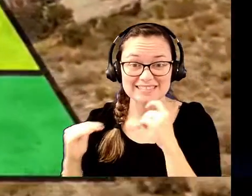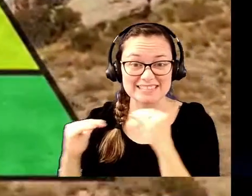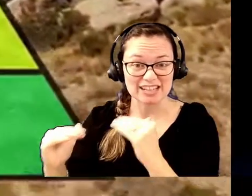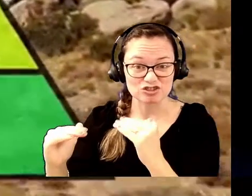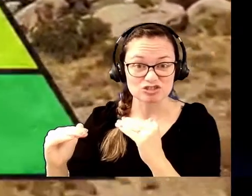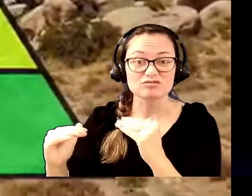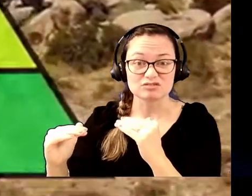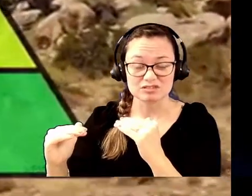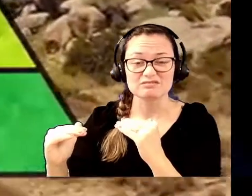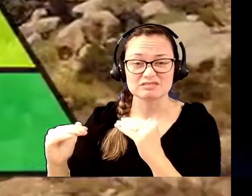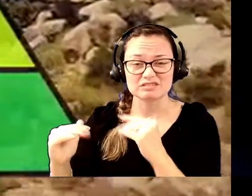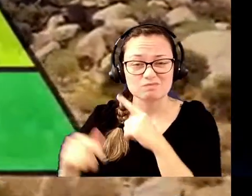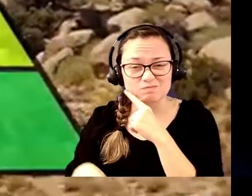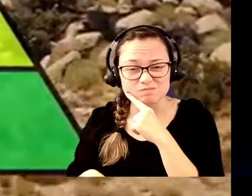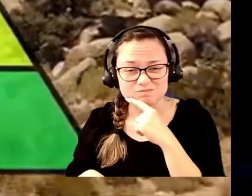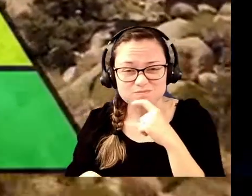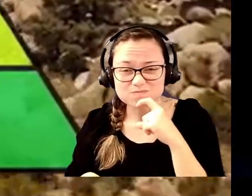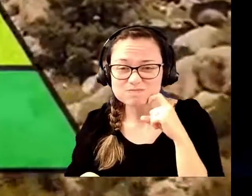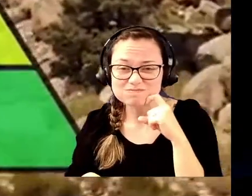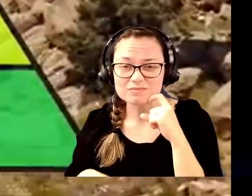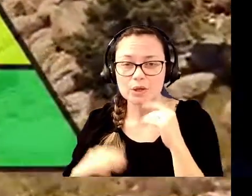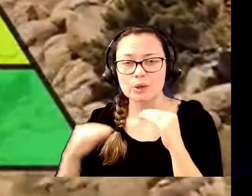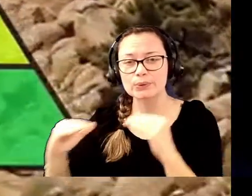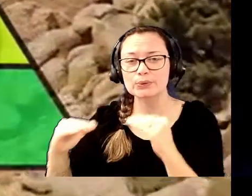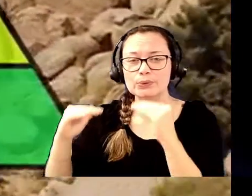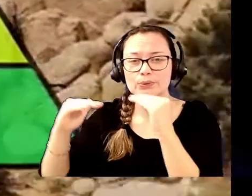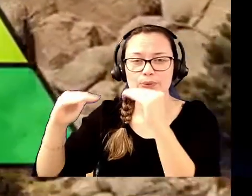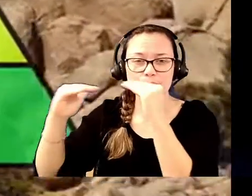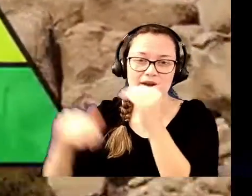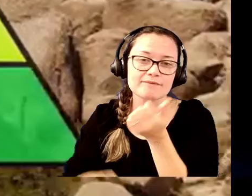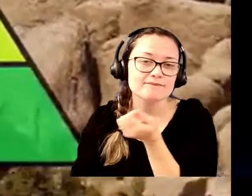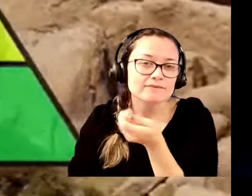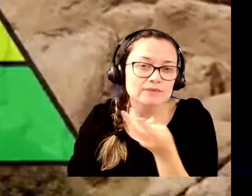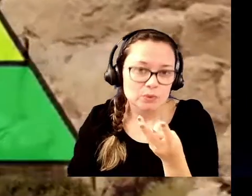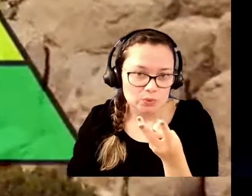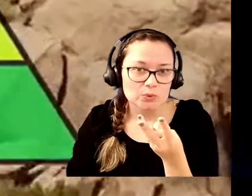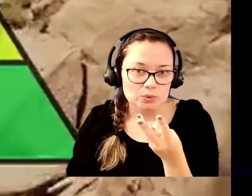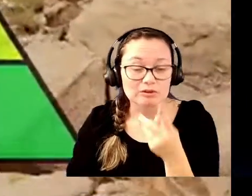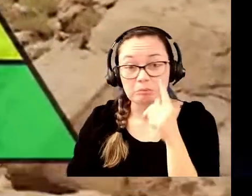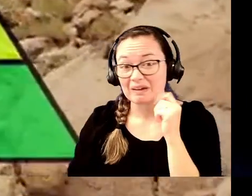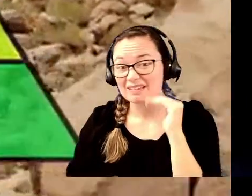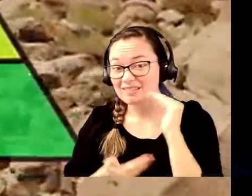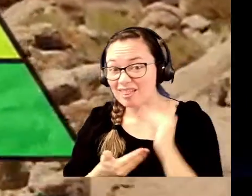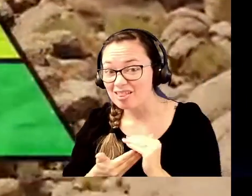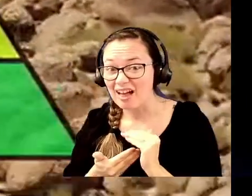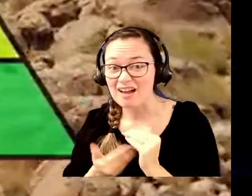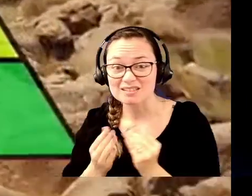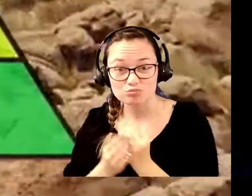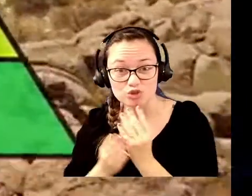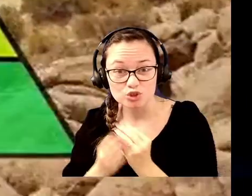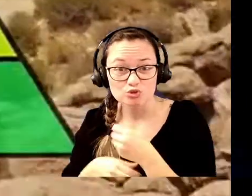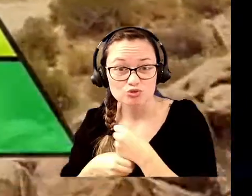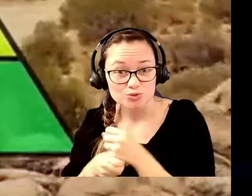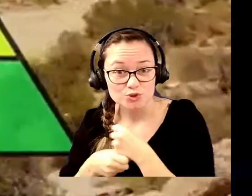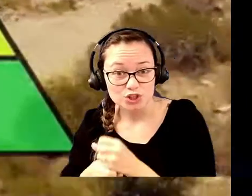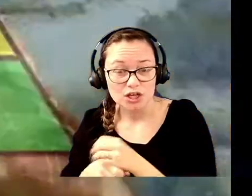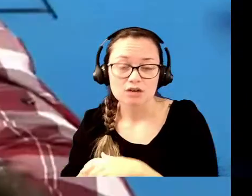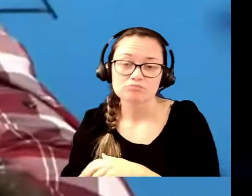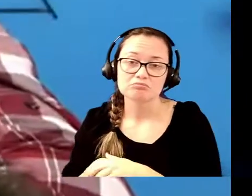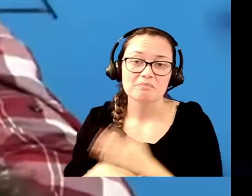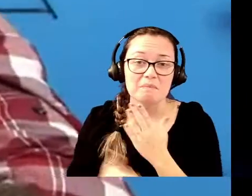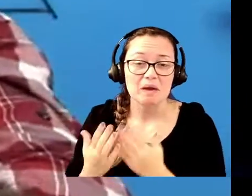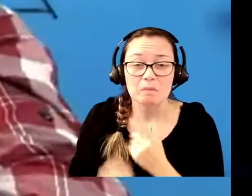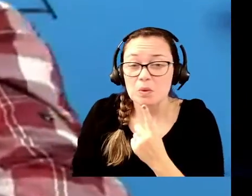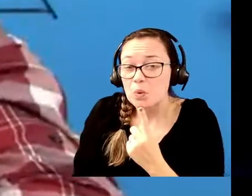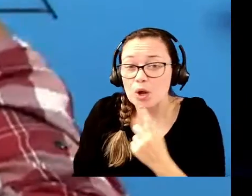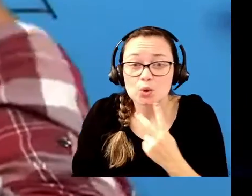desert, I probably wouldn't have nearly as many, because I don't have nearly as many producers to choose from, and I may only have one organism, and the